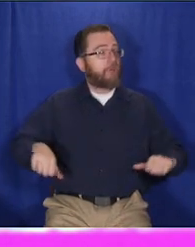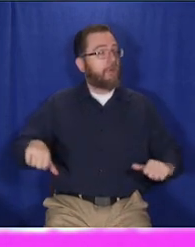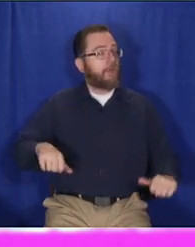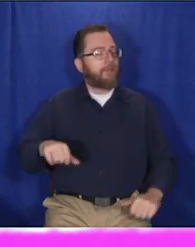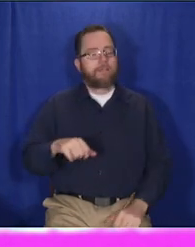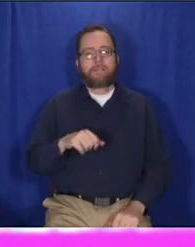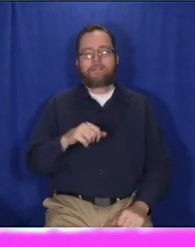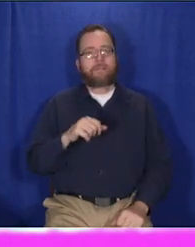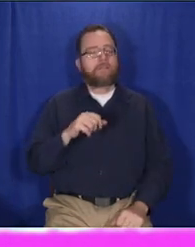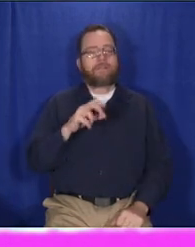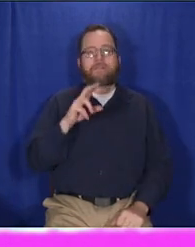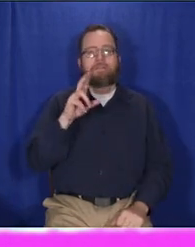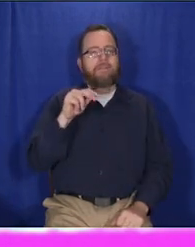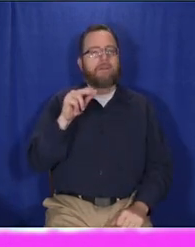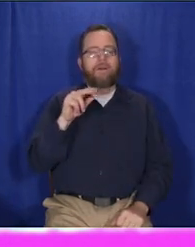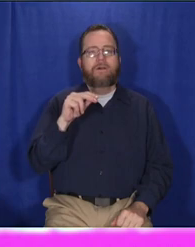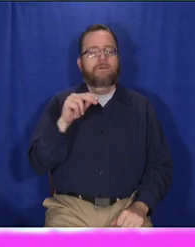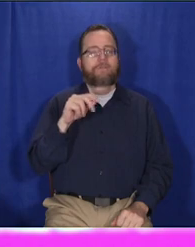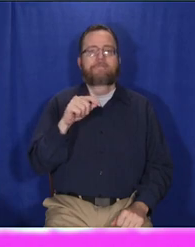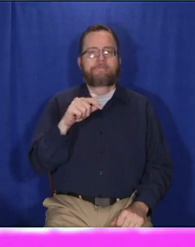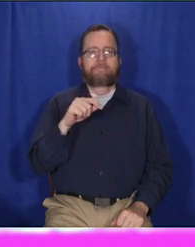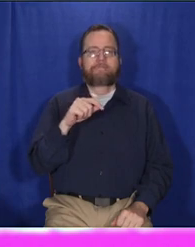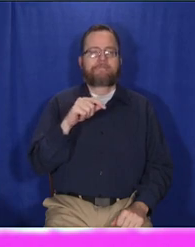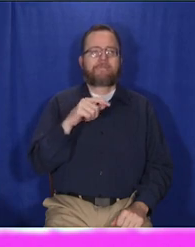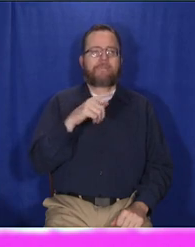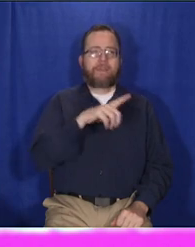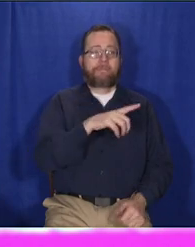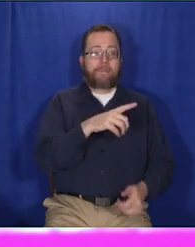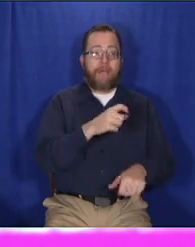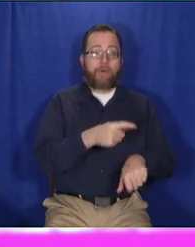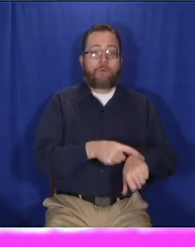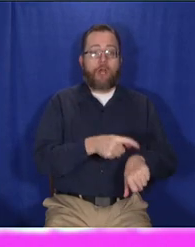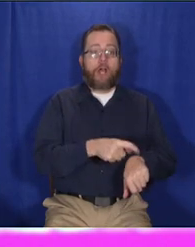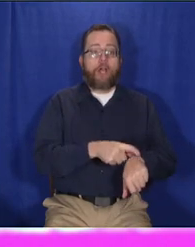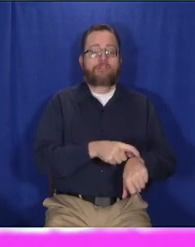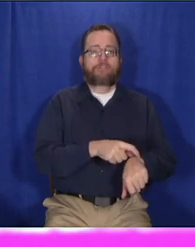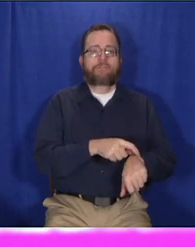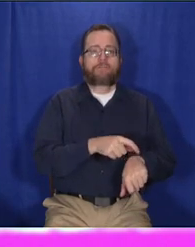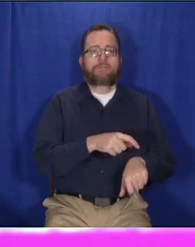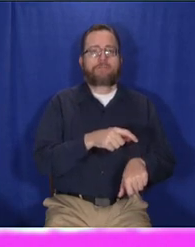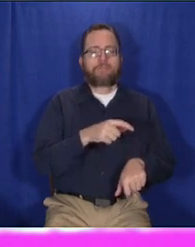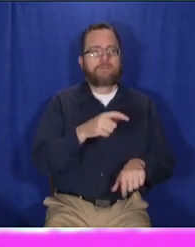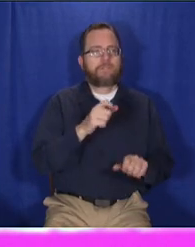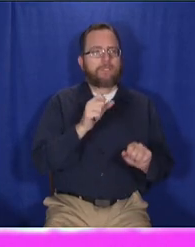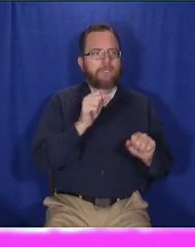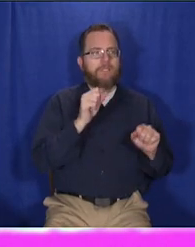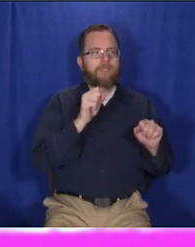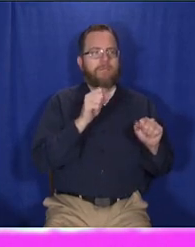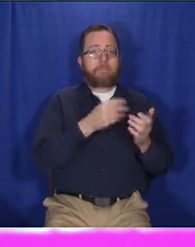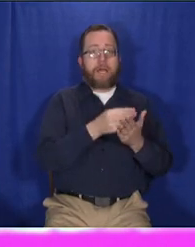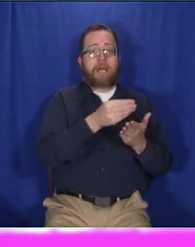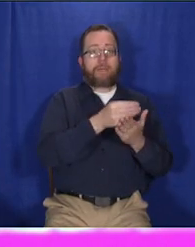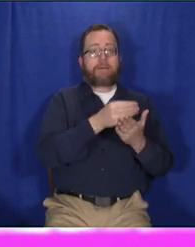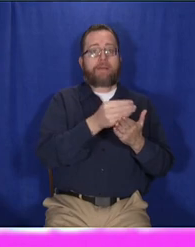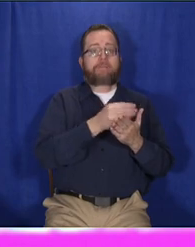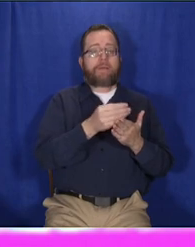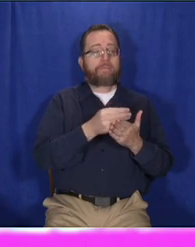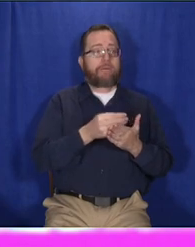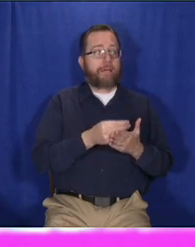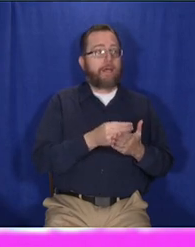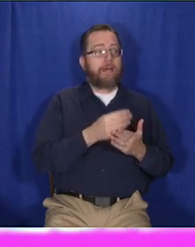now, I know if anything ever went south, I could sell this watch and pay off any debt that I'm ever